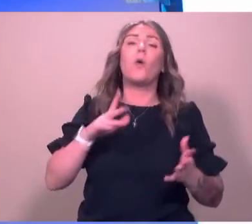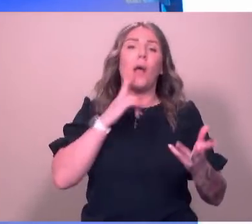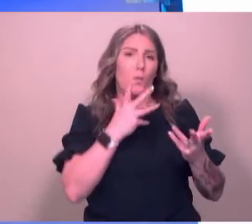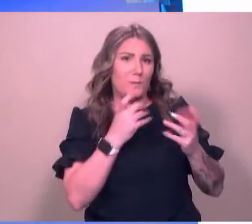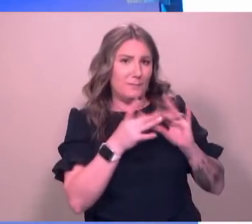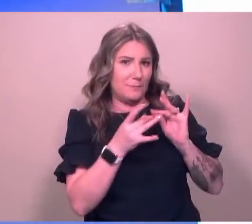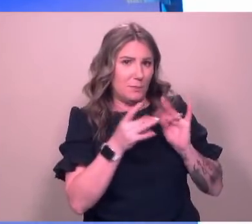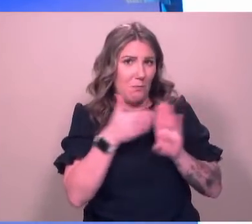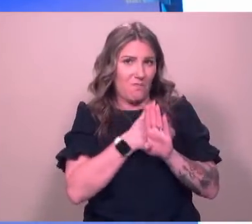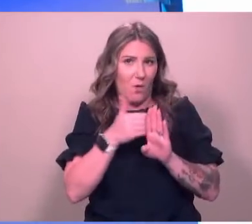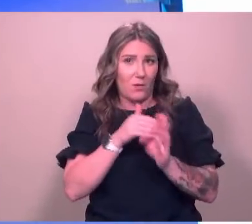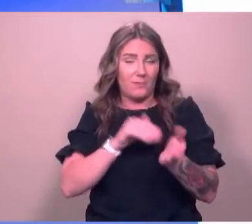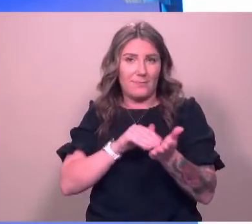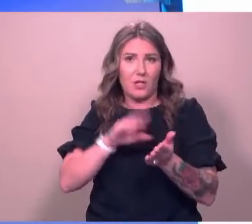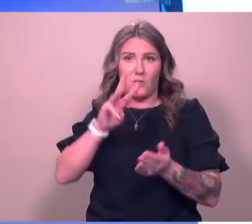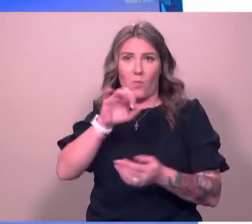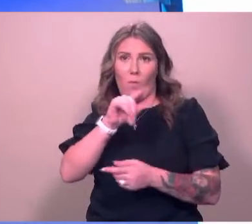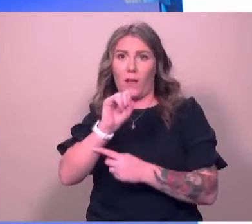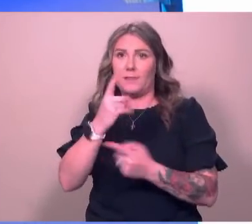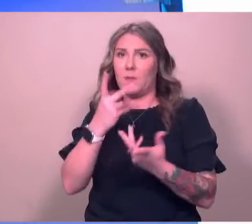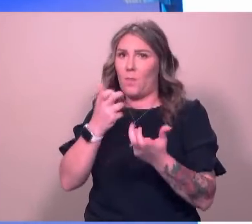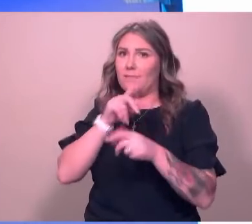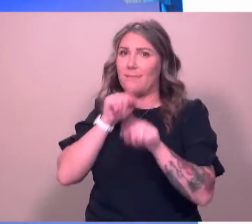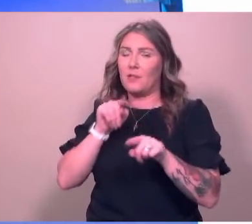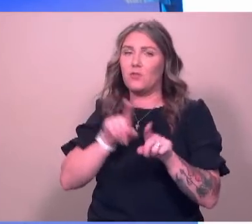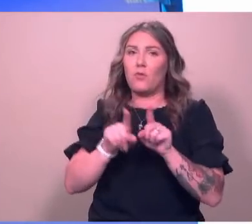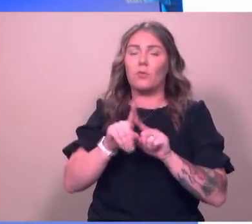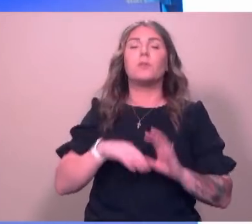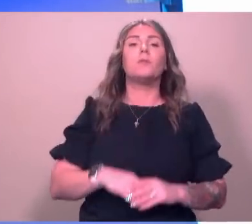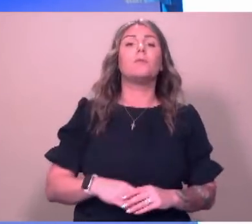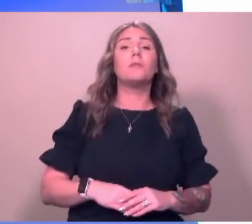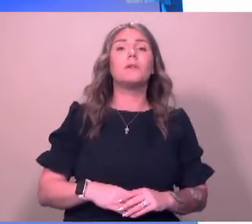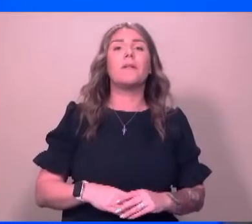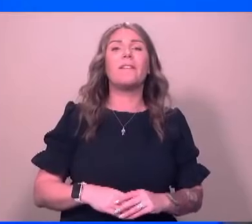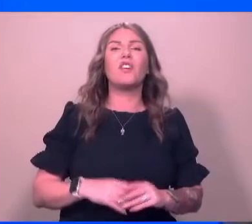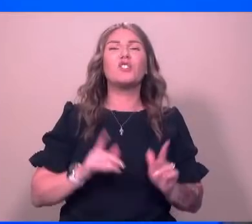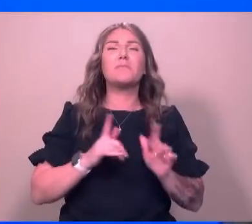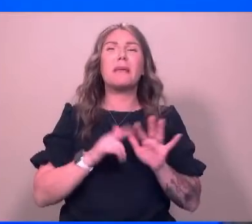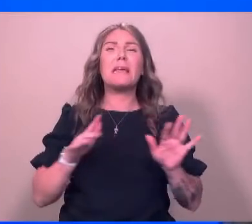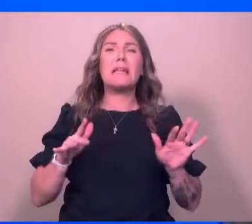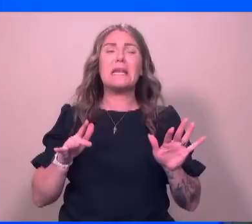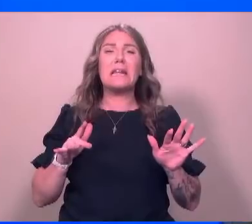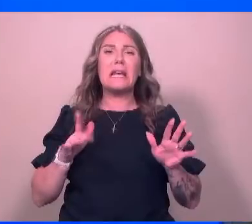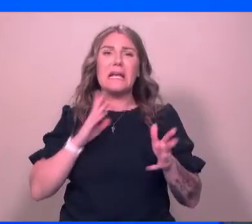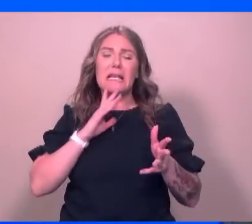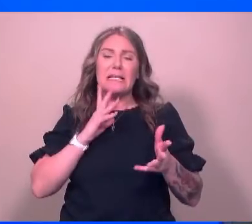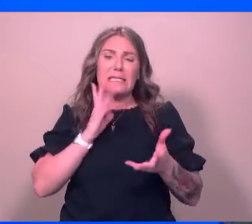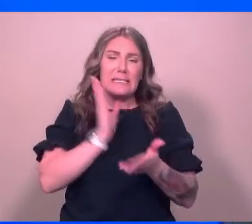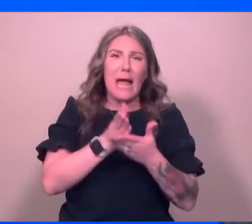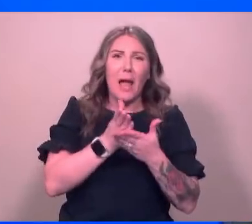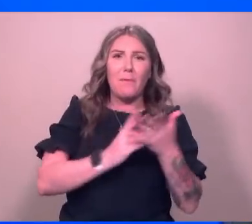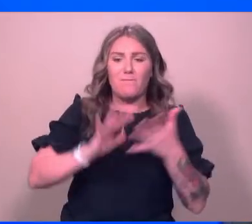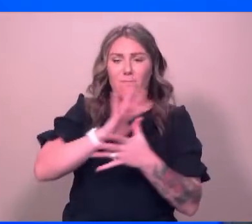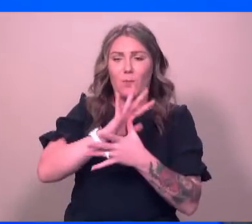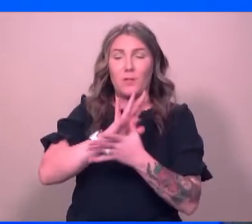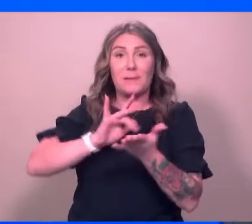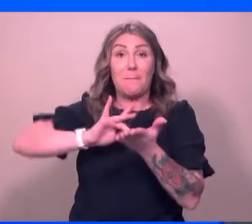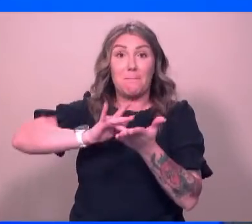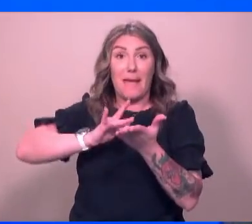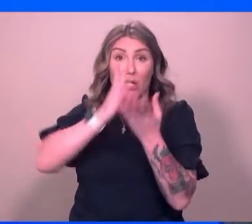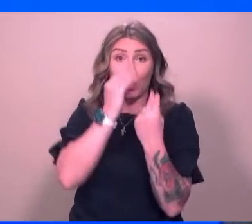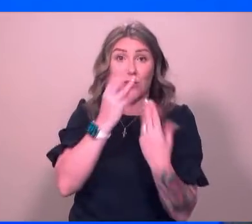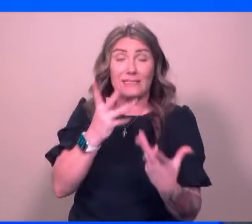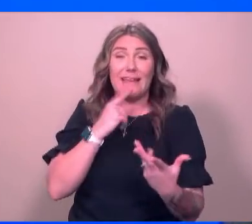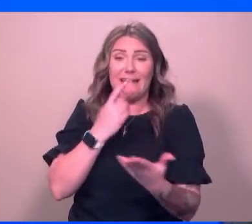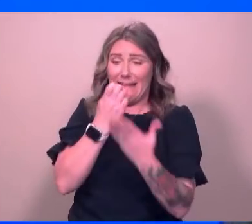right before that, because I want her to answer for sure. I think there has been a backing away from prioritizing the actual medical data and